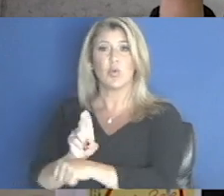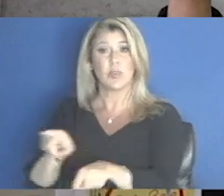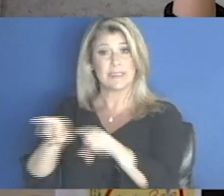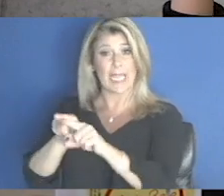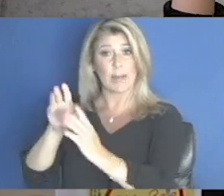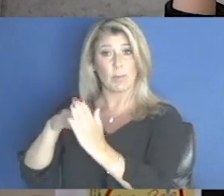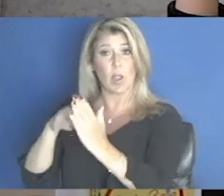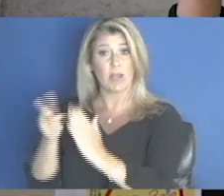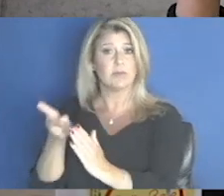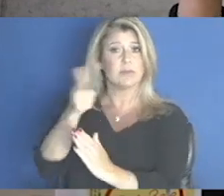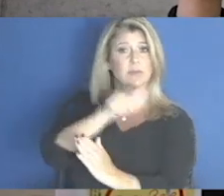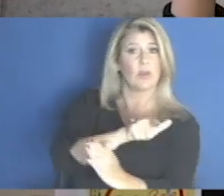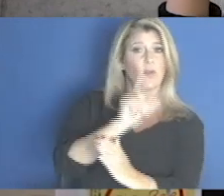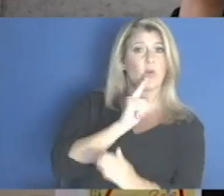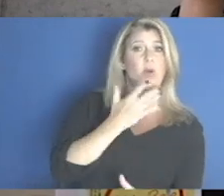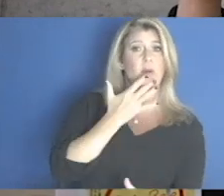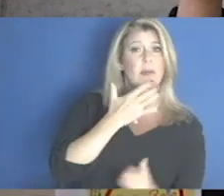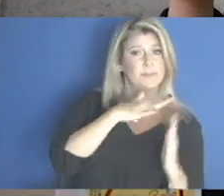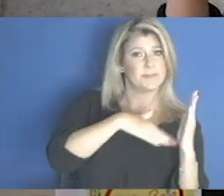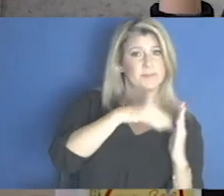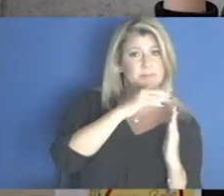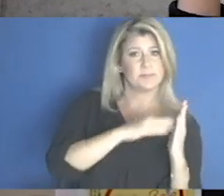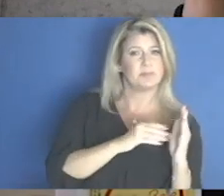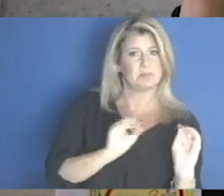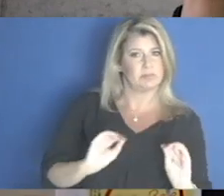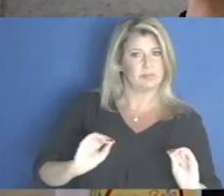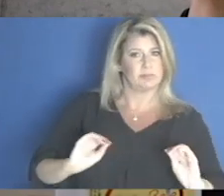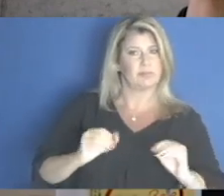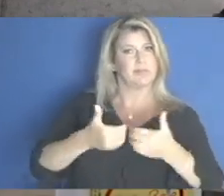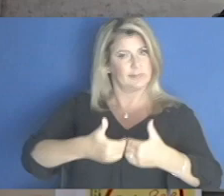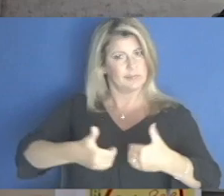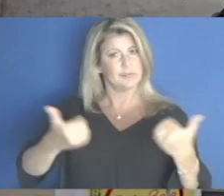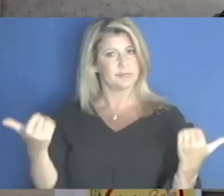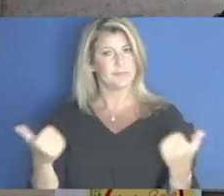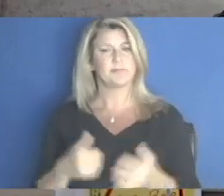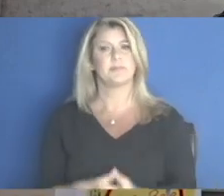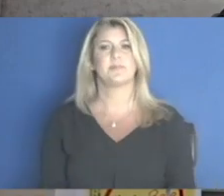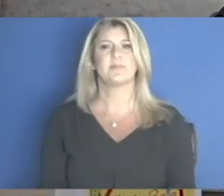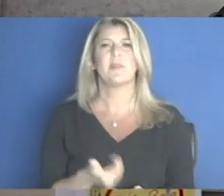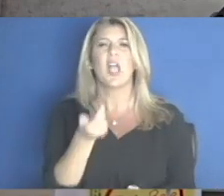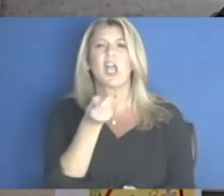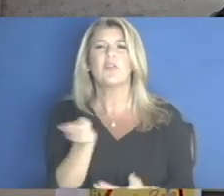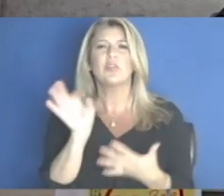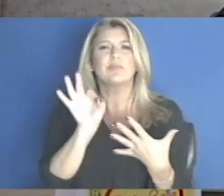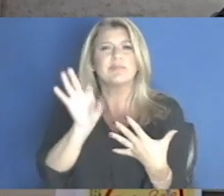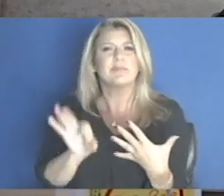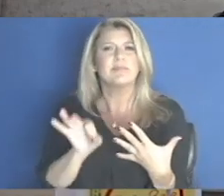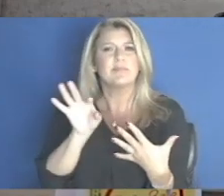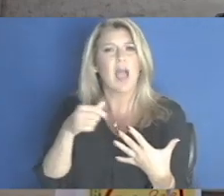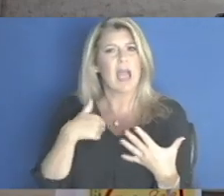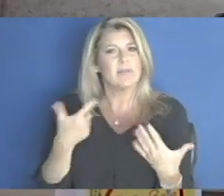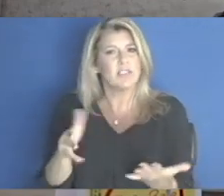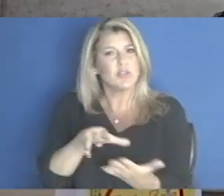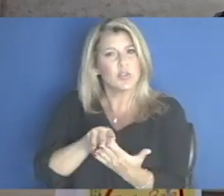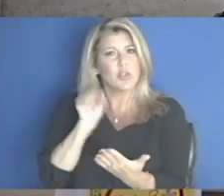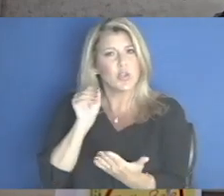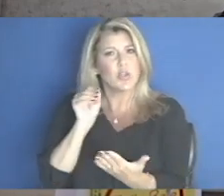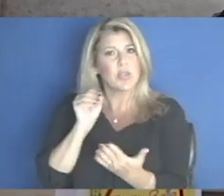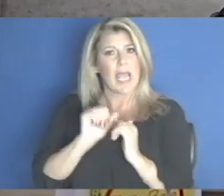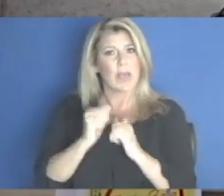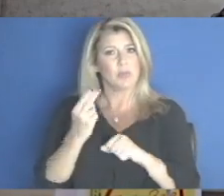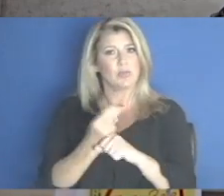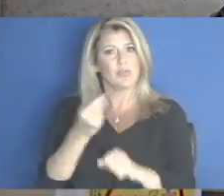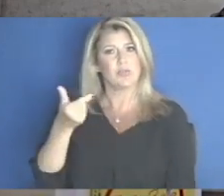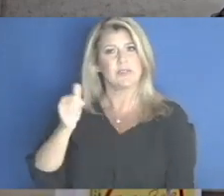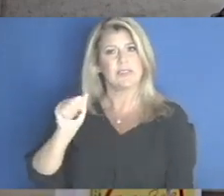same brush that you use for gator hide for paint. There's a few tricks that I learned that makes working with gator